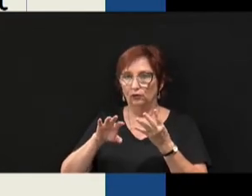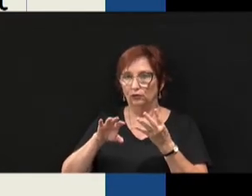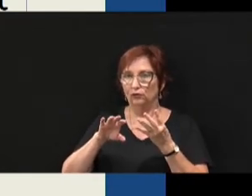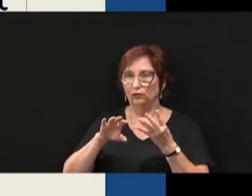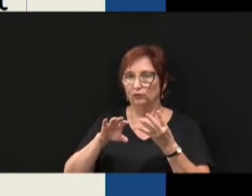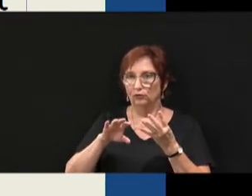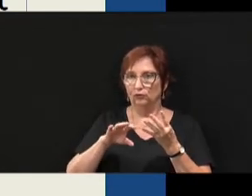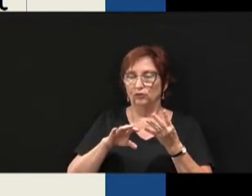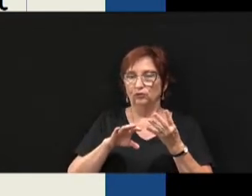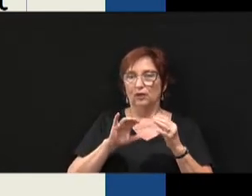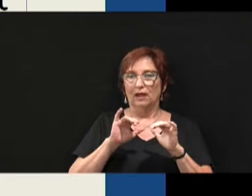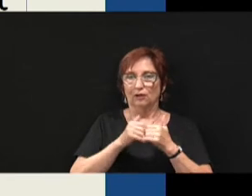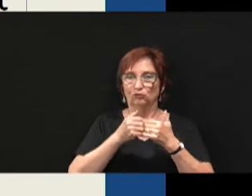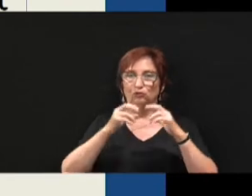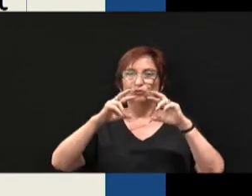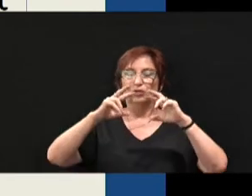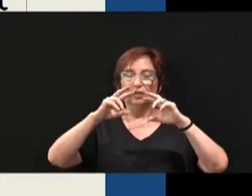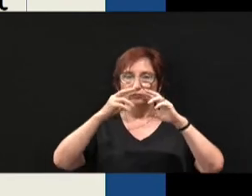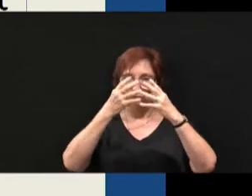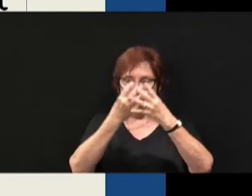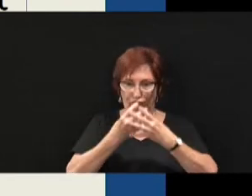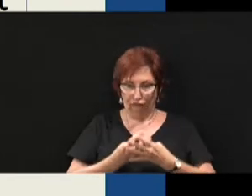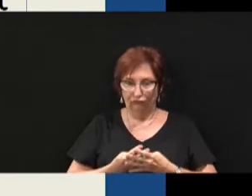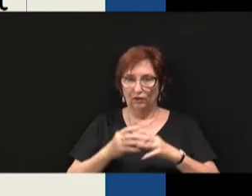awareness. Okay.